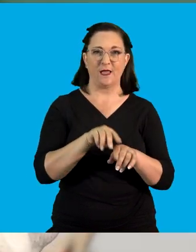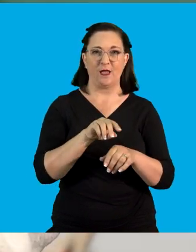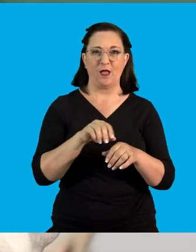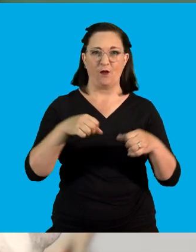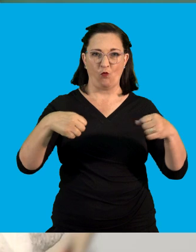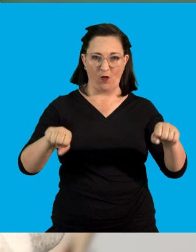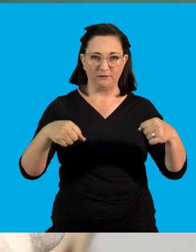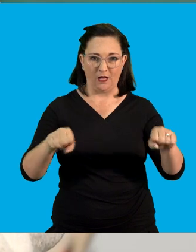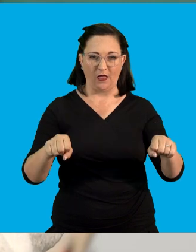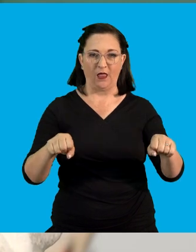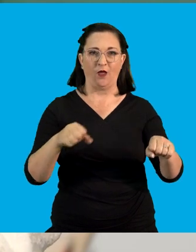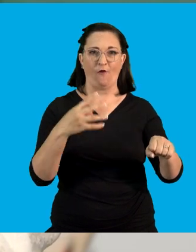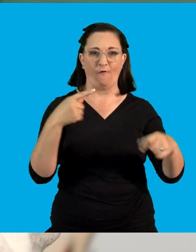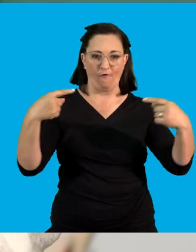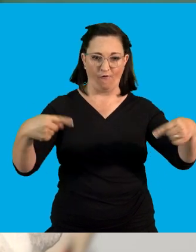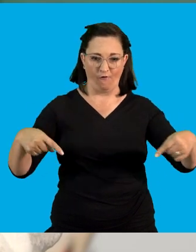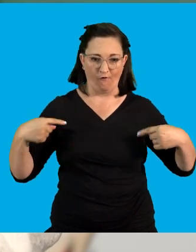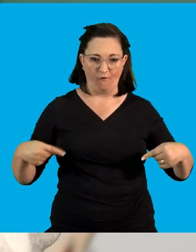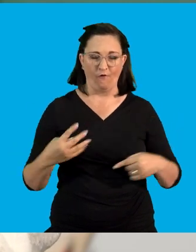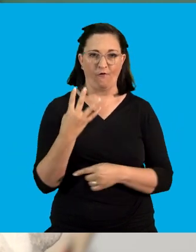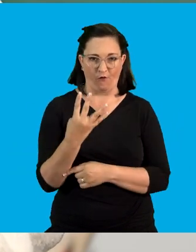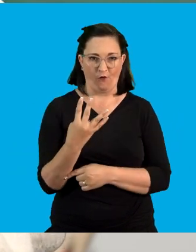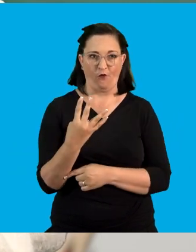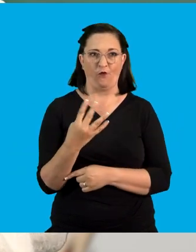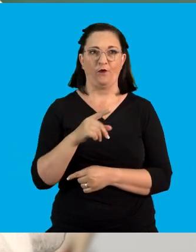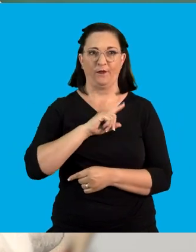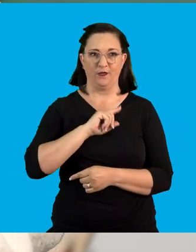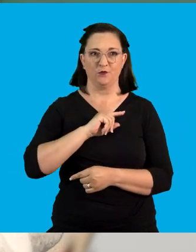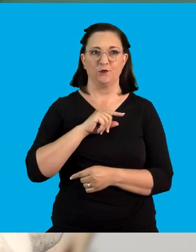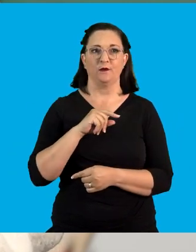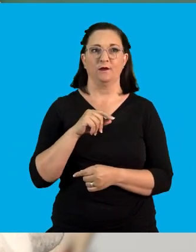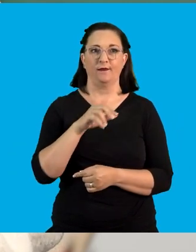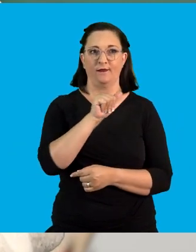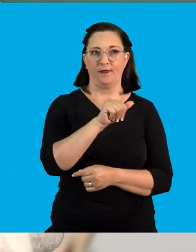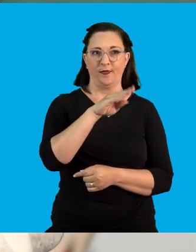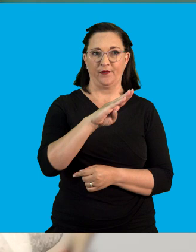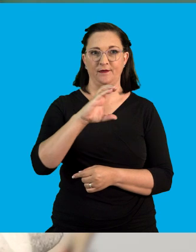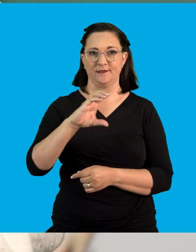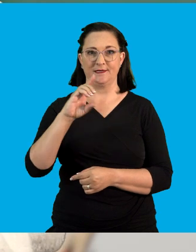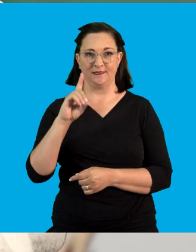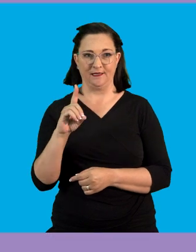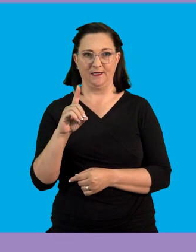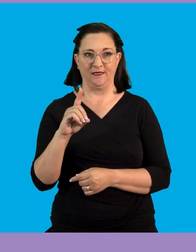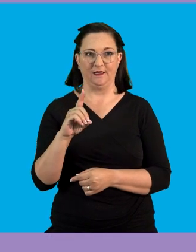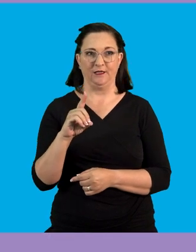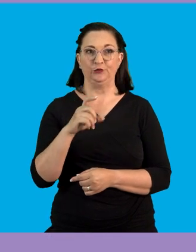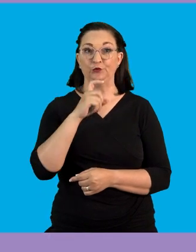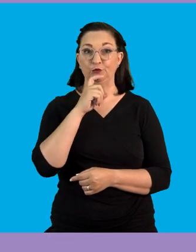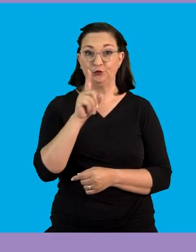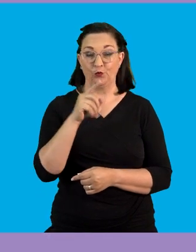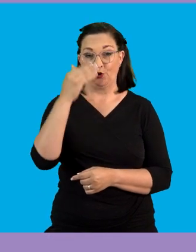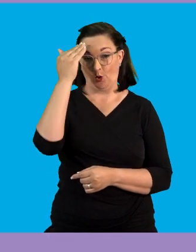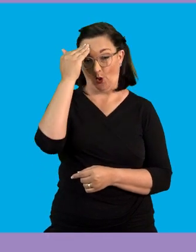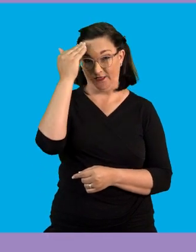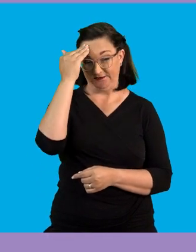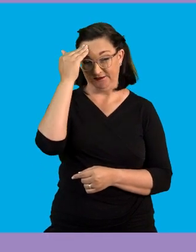4. So like your quad bike has 4 wheels. So quadrilateral means a shape that has 4 sides. ABC,